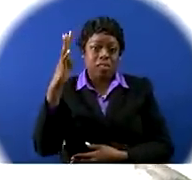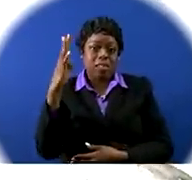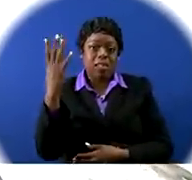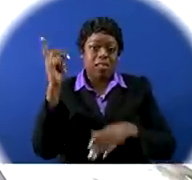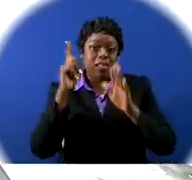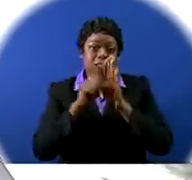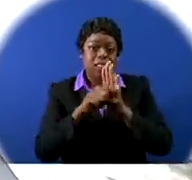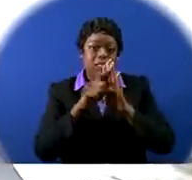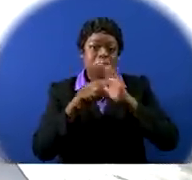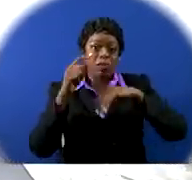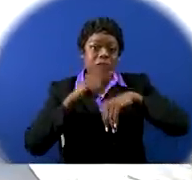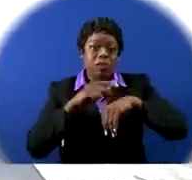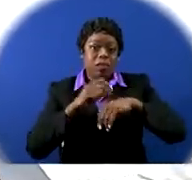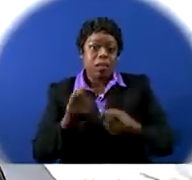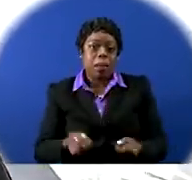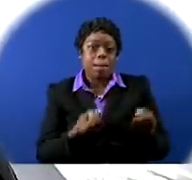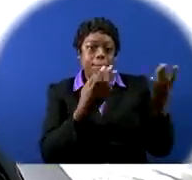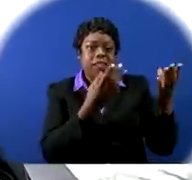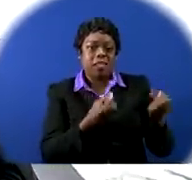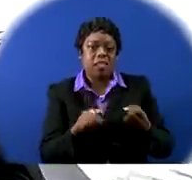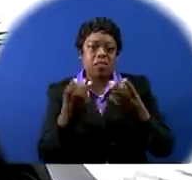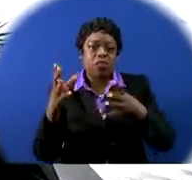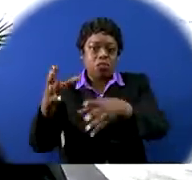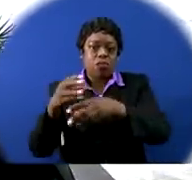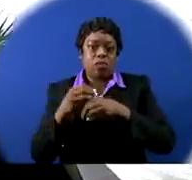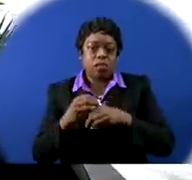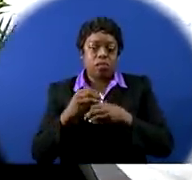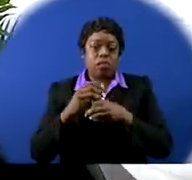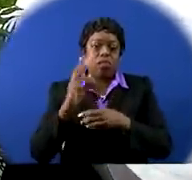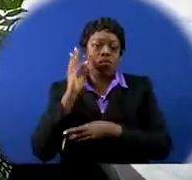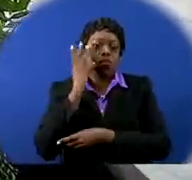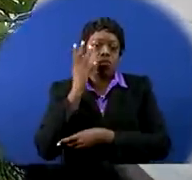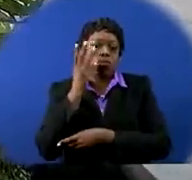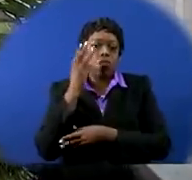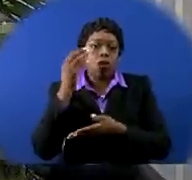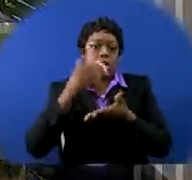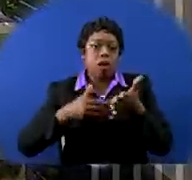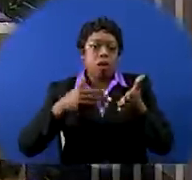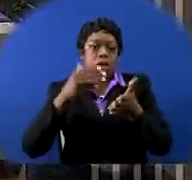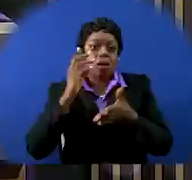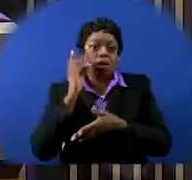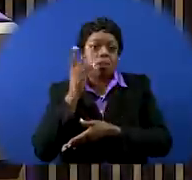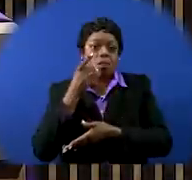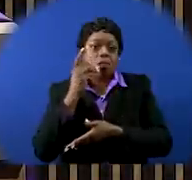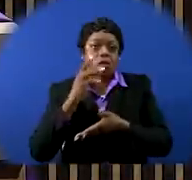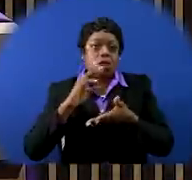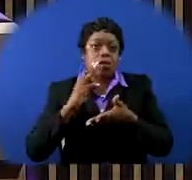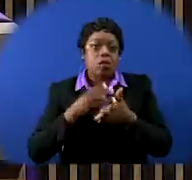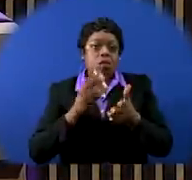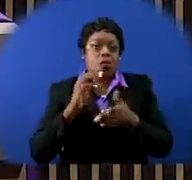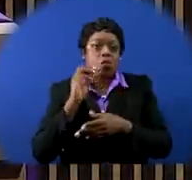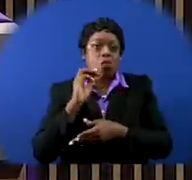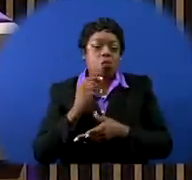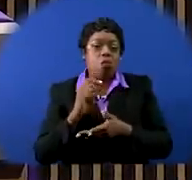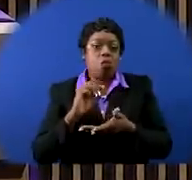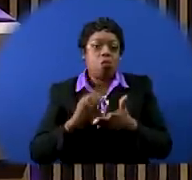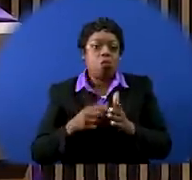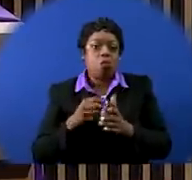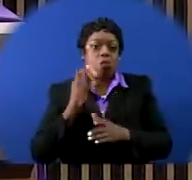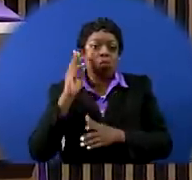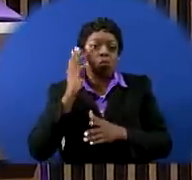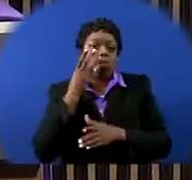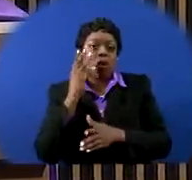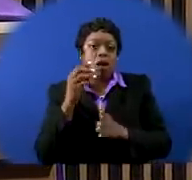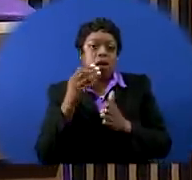have already received your elements. If you've not yet, immediately following our chairman's prayer, we will ensure that every person in the Lord's